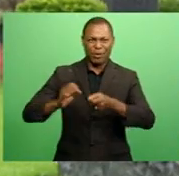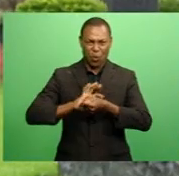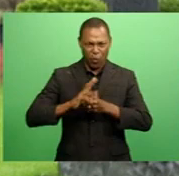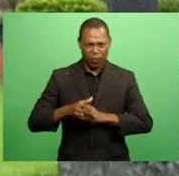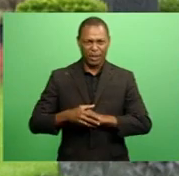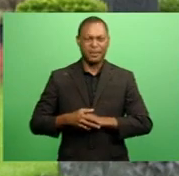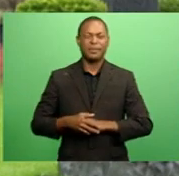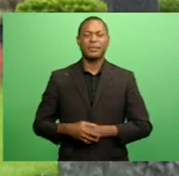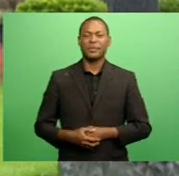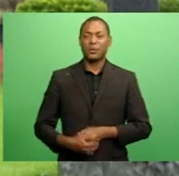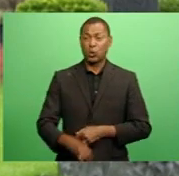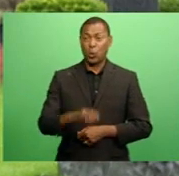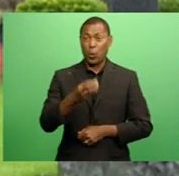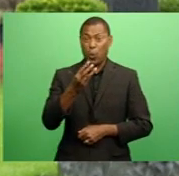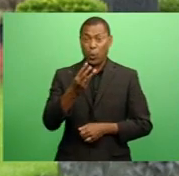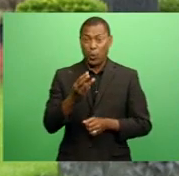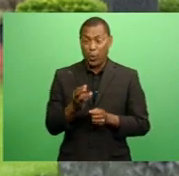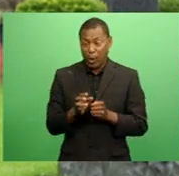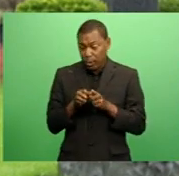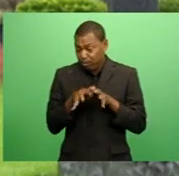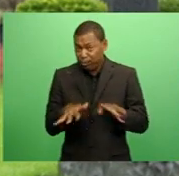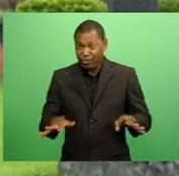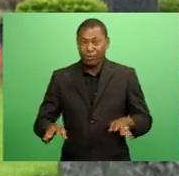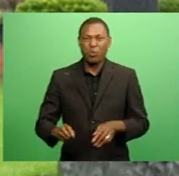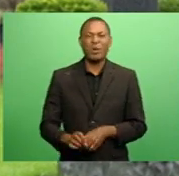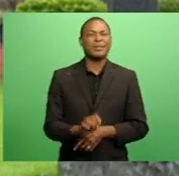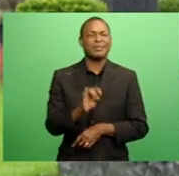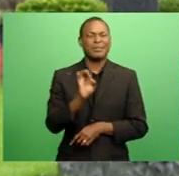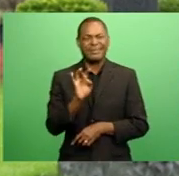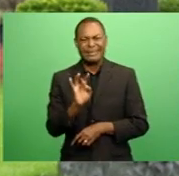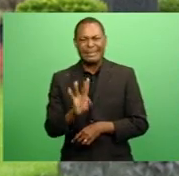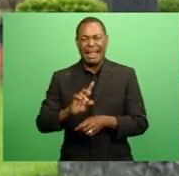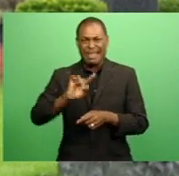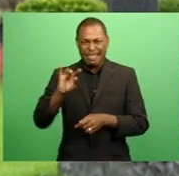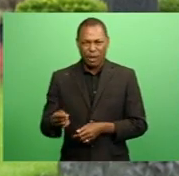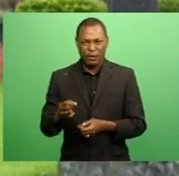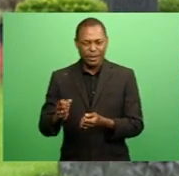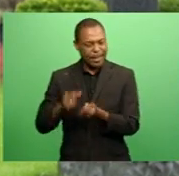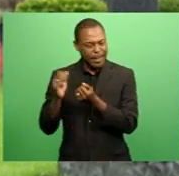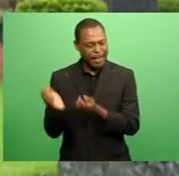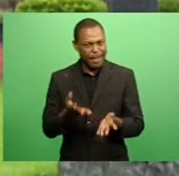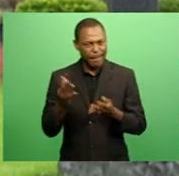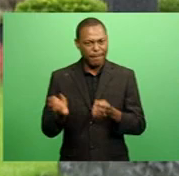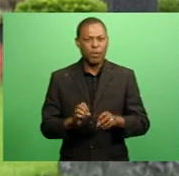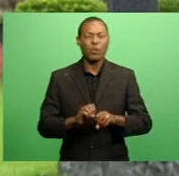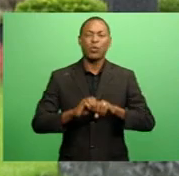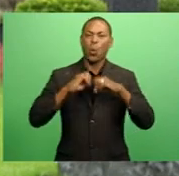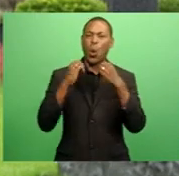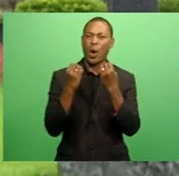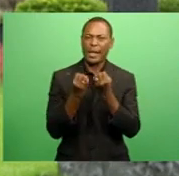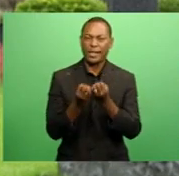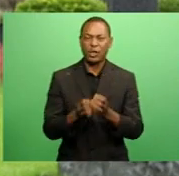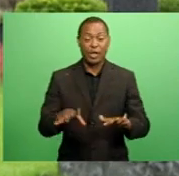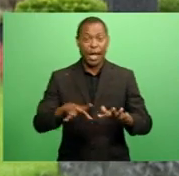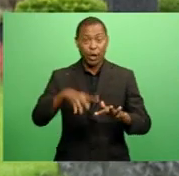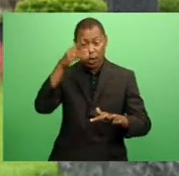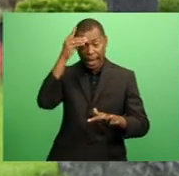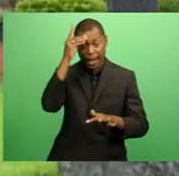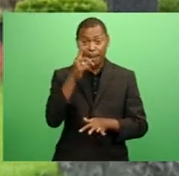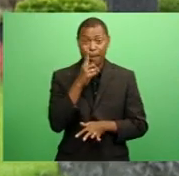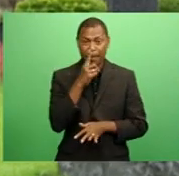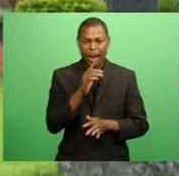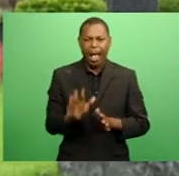of $10,000 each have been given to civil society organizations that will be used to educate Fijians on how they can